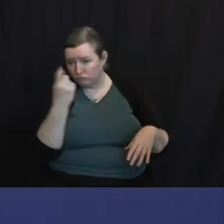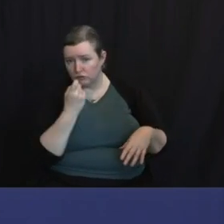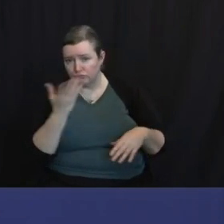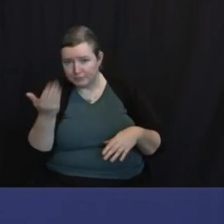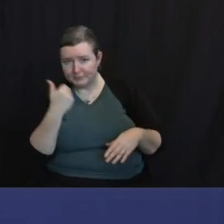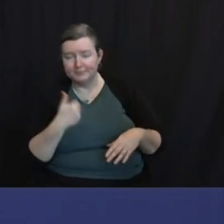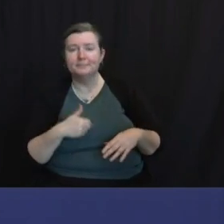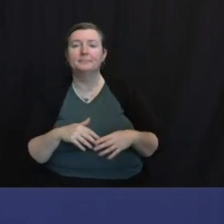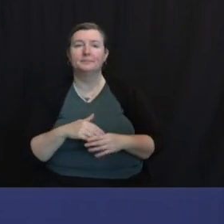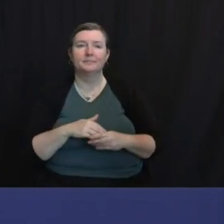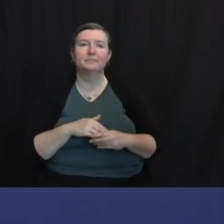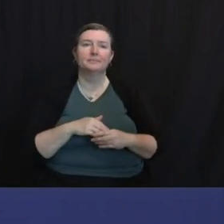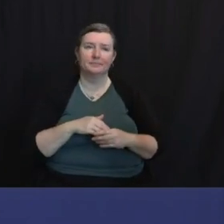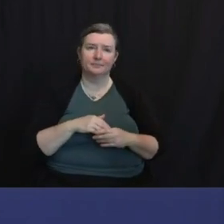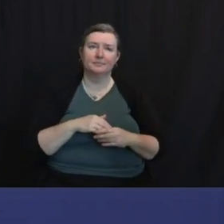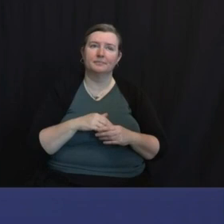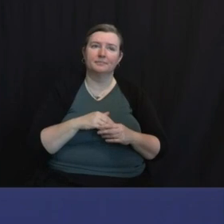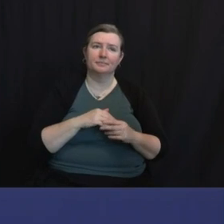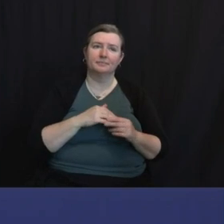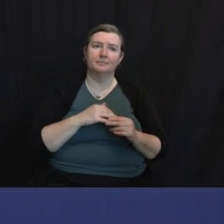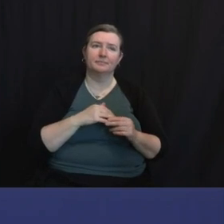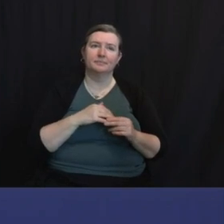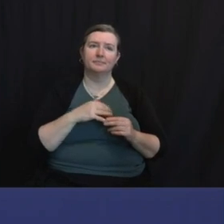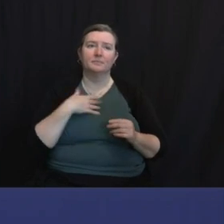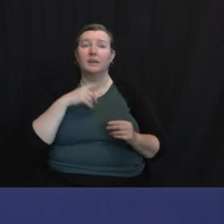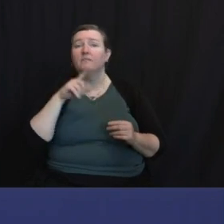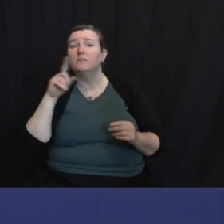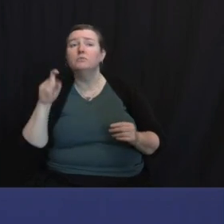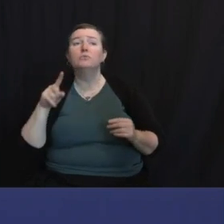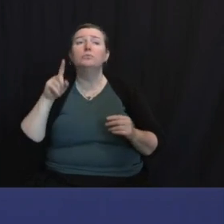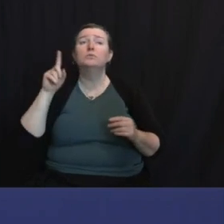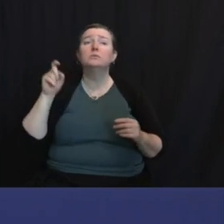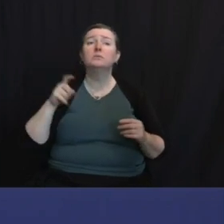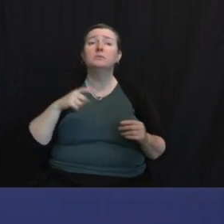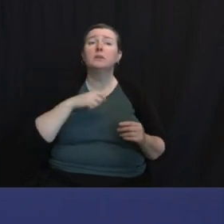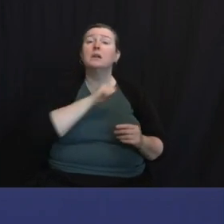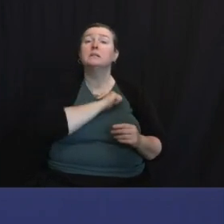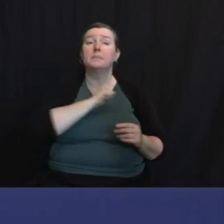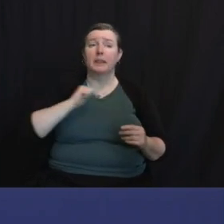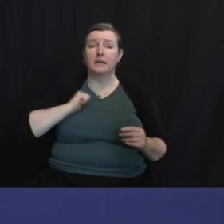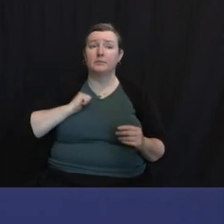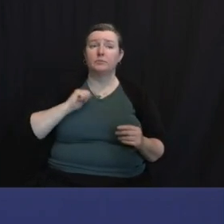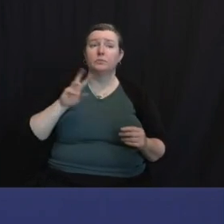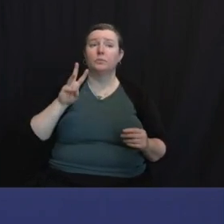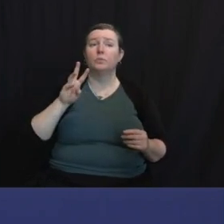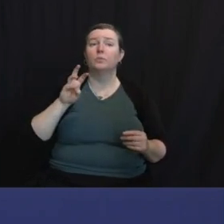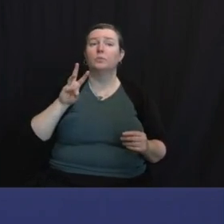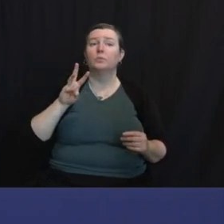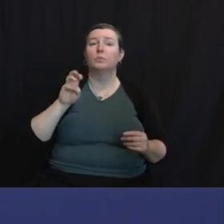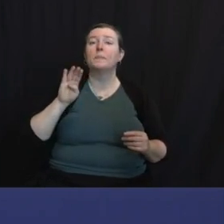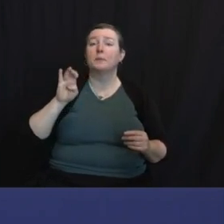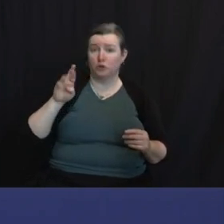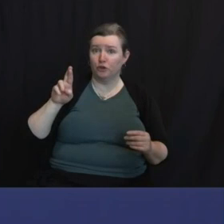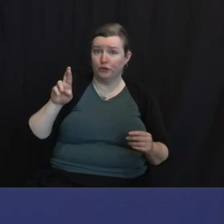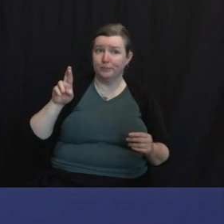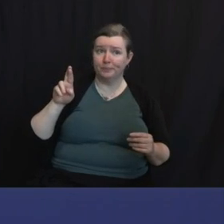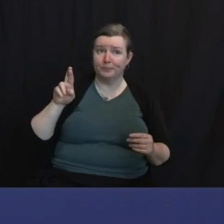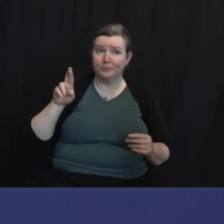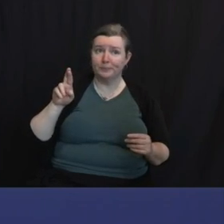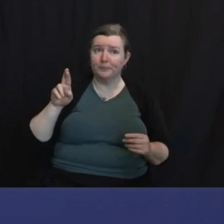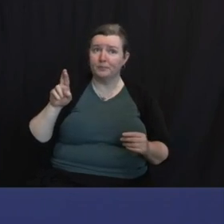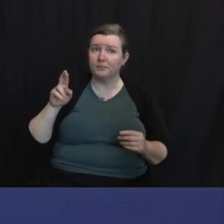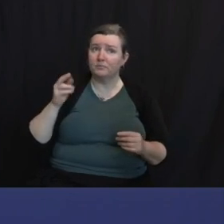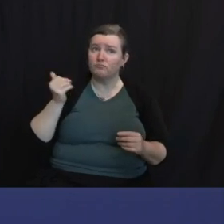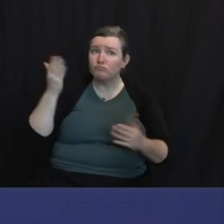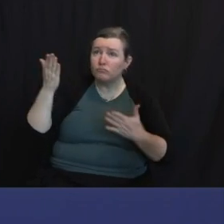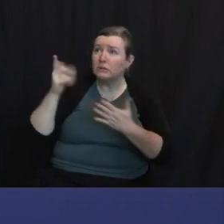first question is from Carly Citrin. Assemblyman Jay Weber has introduced legislation that would send a